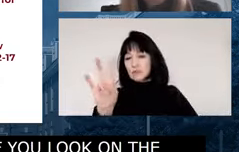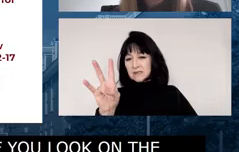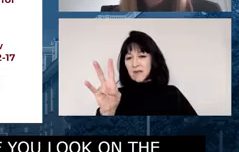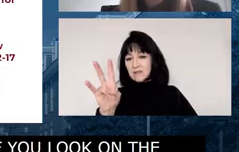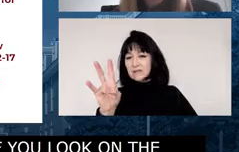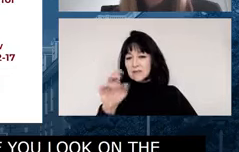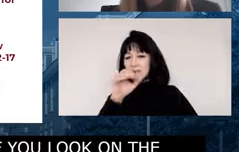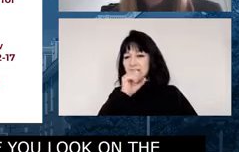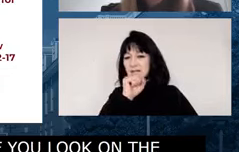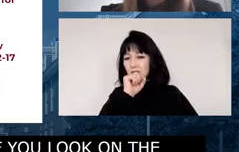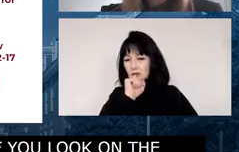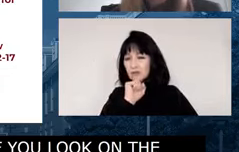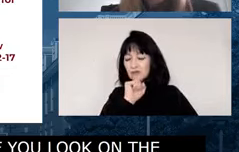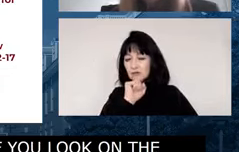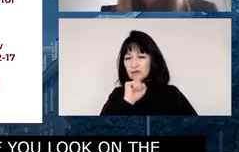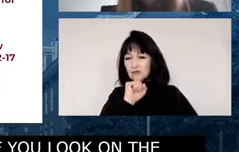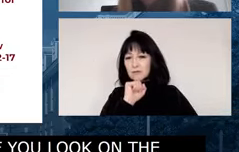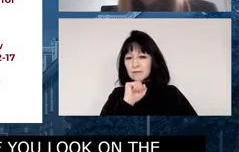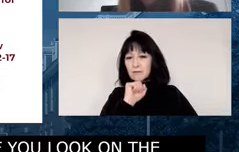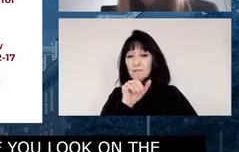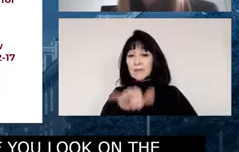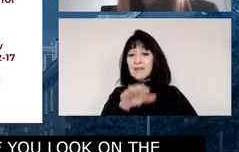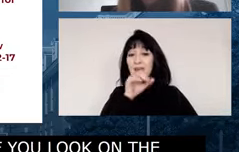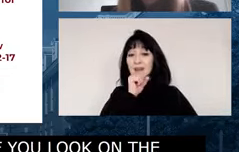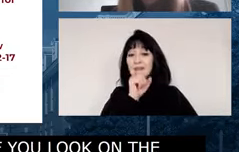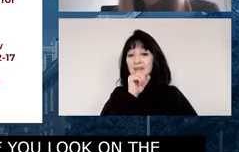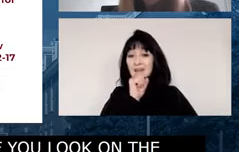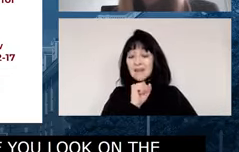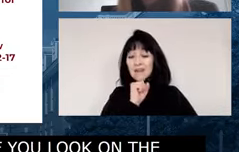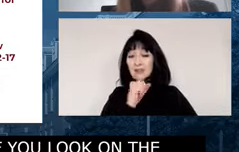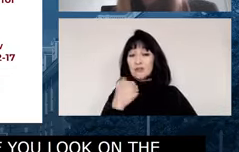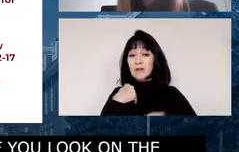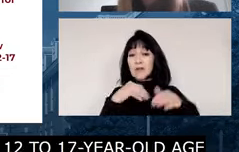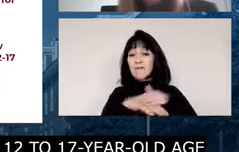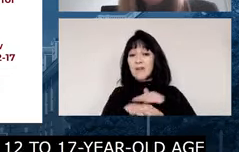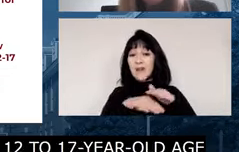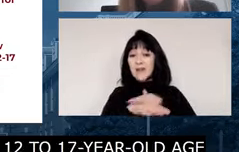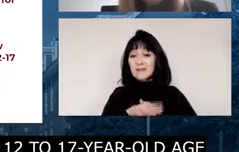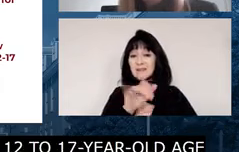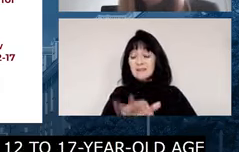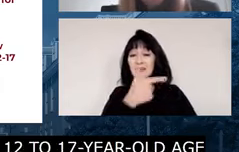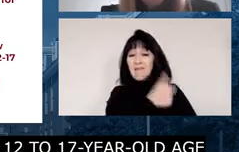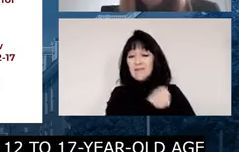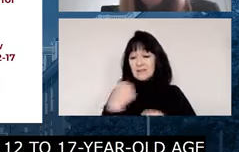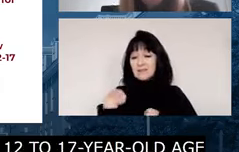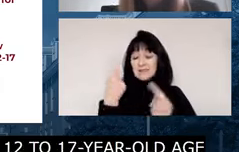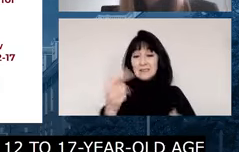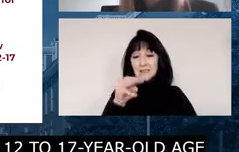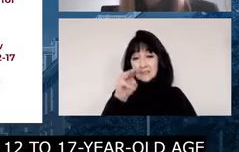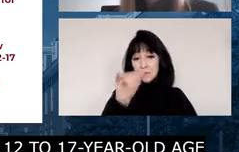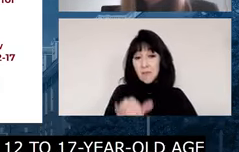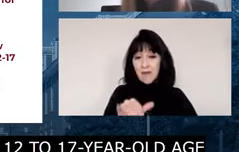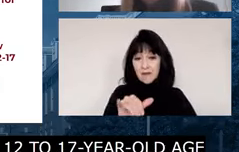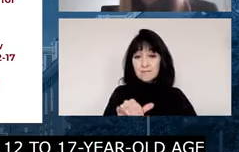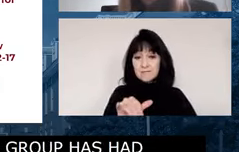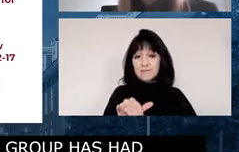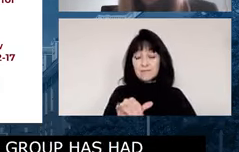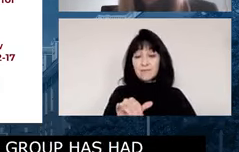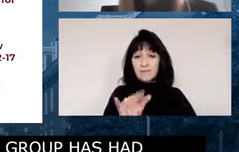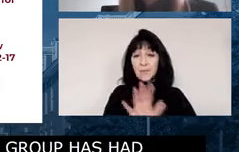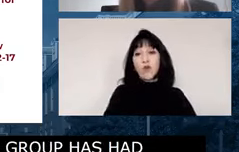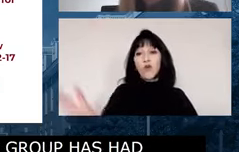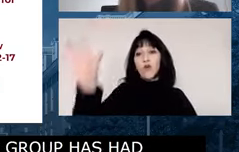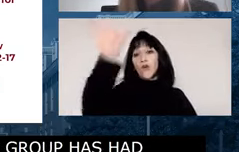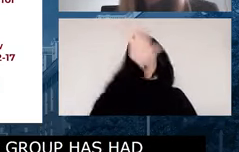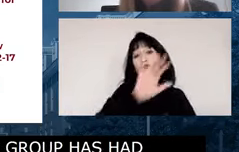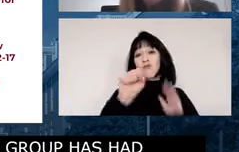group here. And again, this age group has had access to the vaccine since May, and the overall state rate